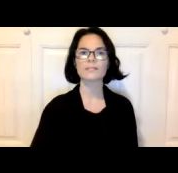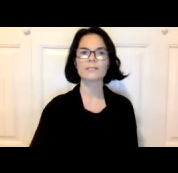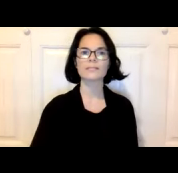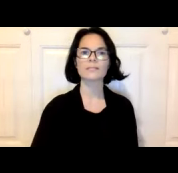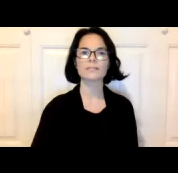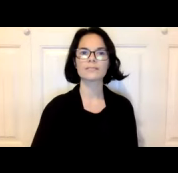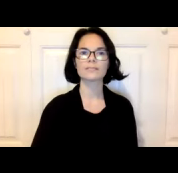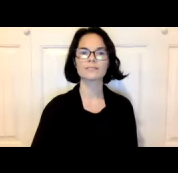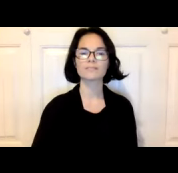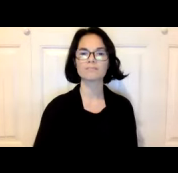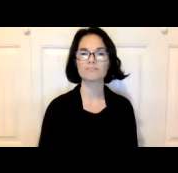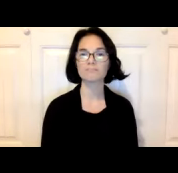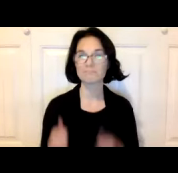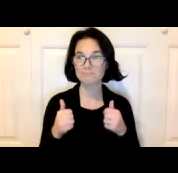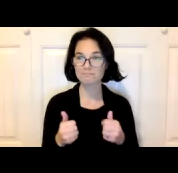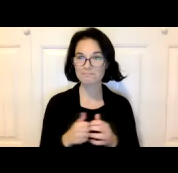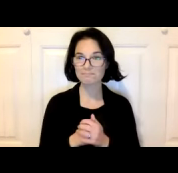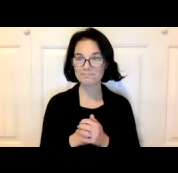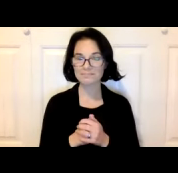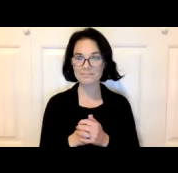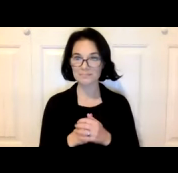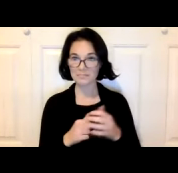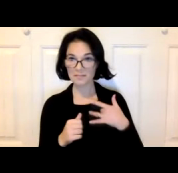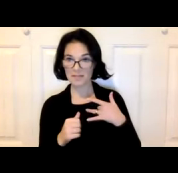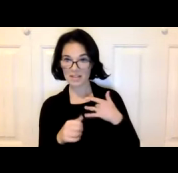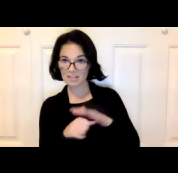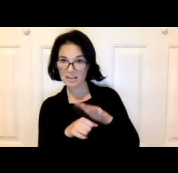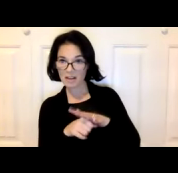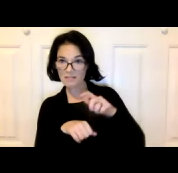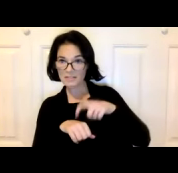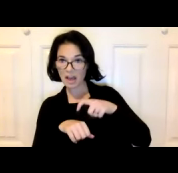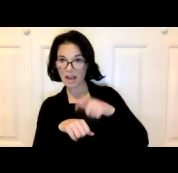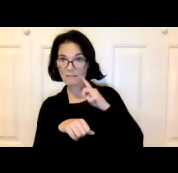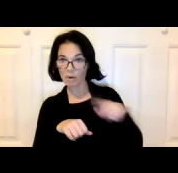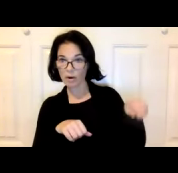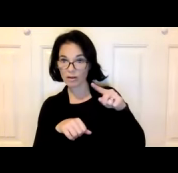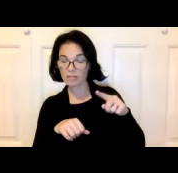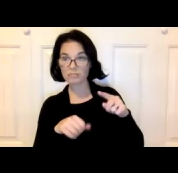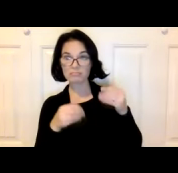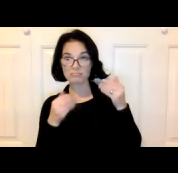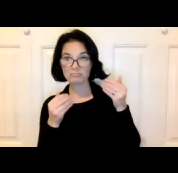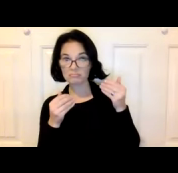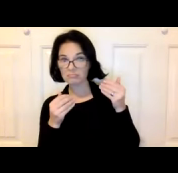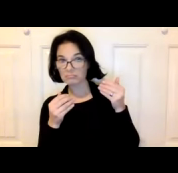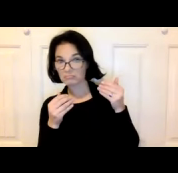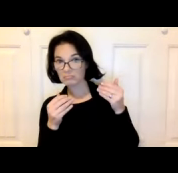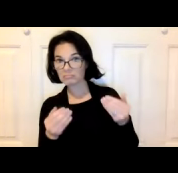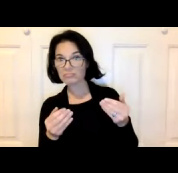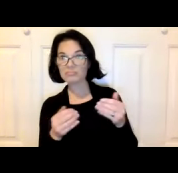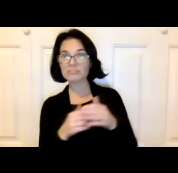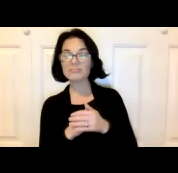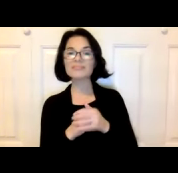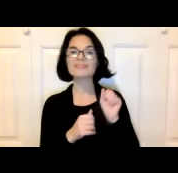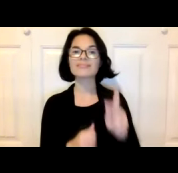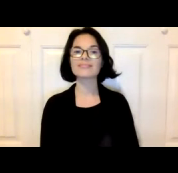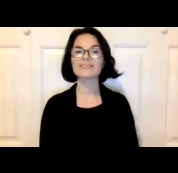Awesome. If you think that's enough time, Dominic, we can move on to the next slide.